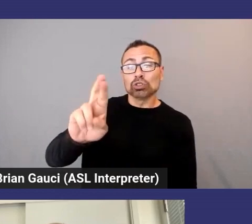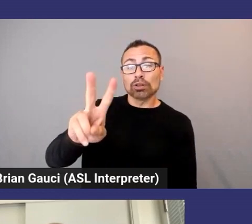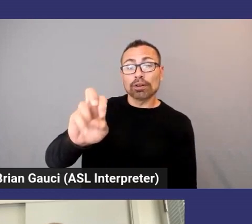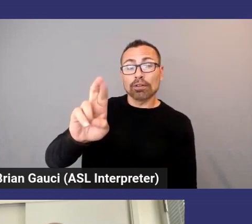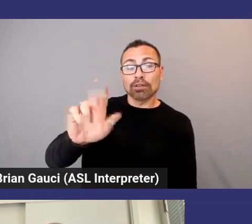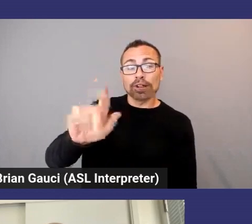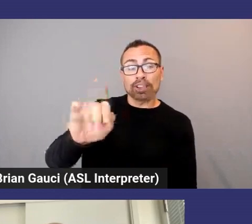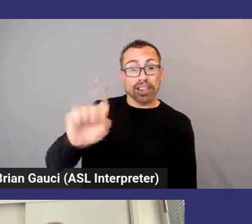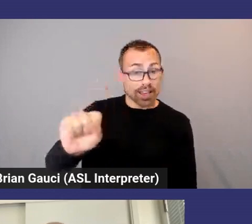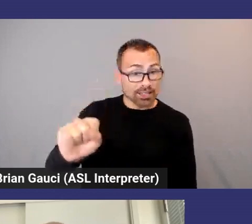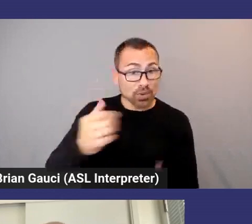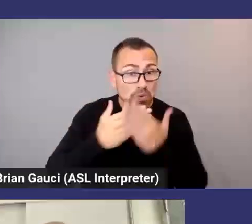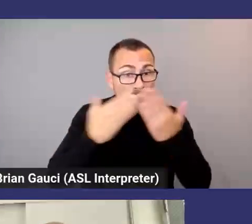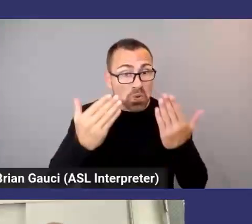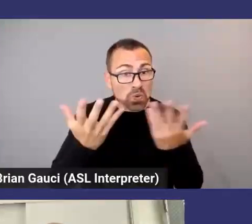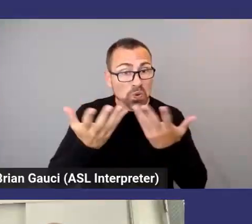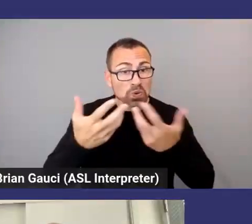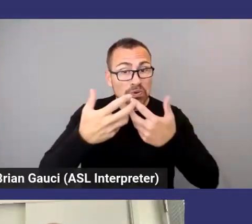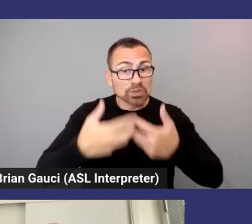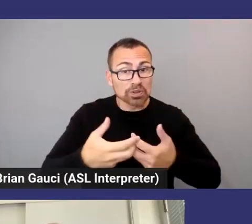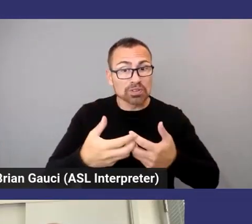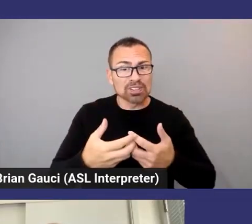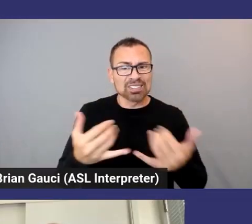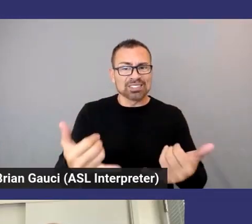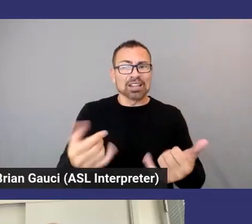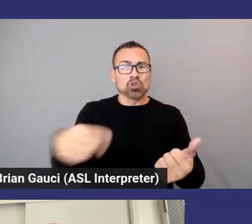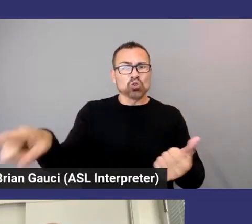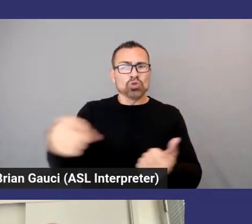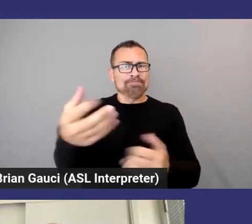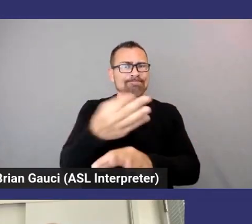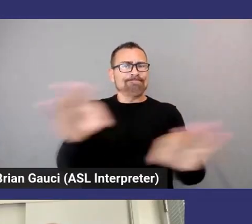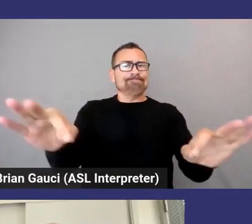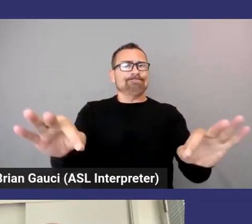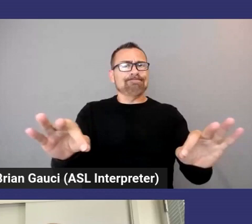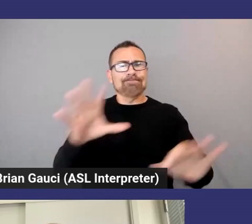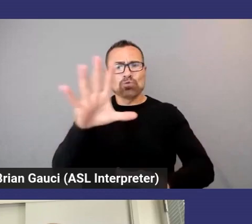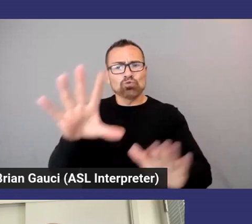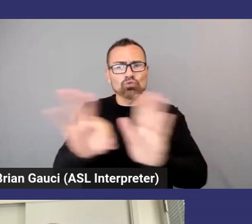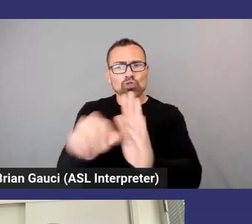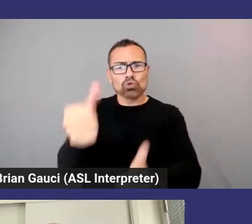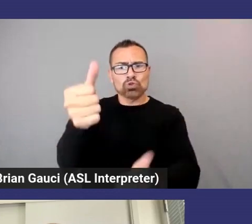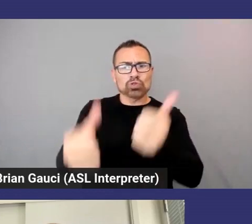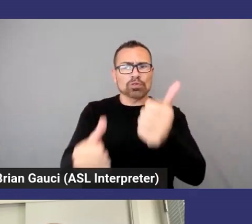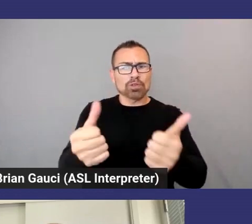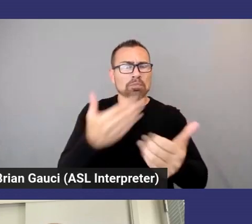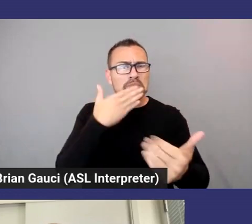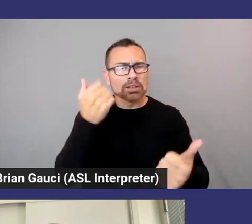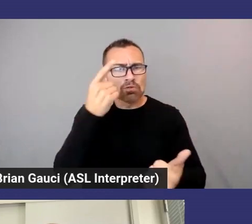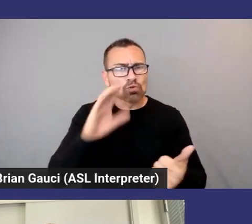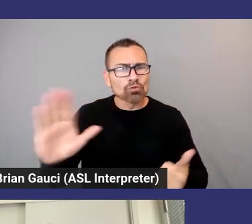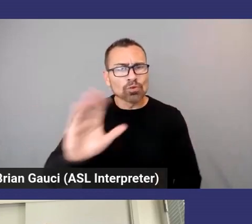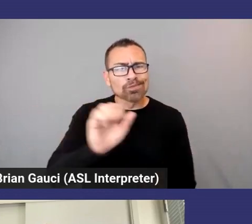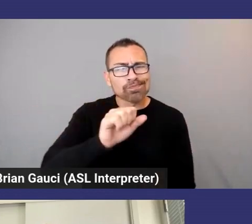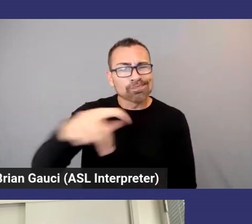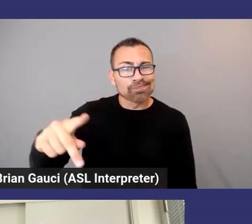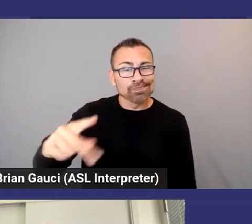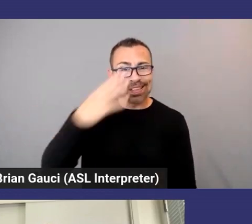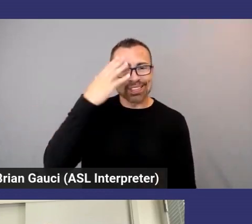free to choose the most optimal compute type for your application, and that's what we built Lattice